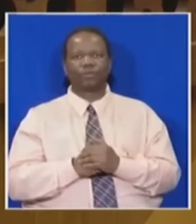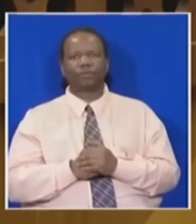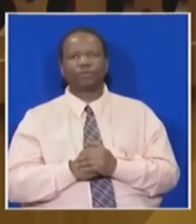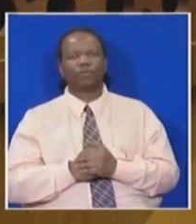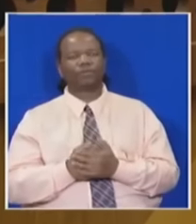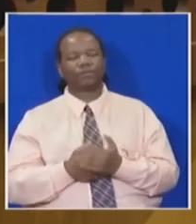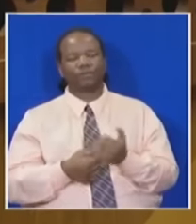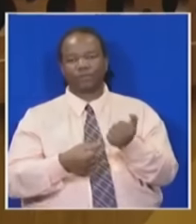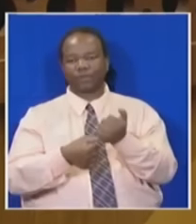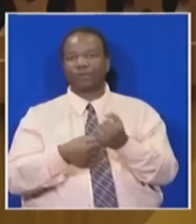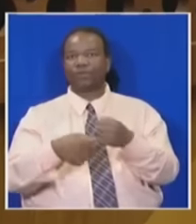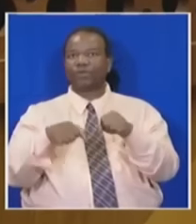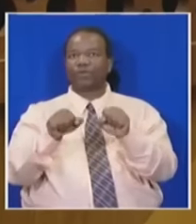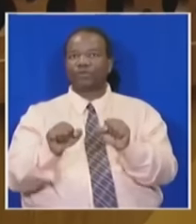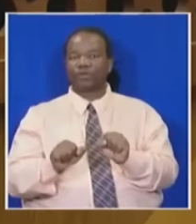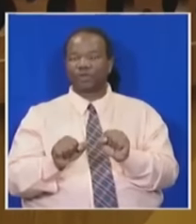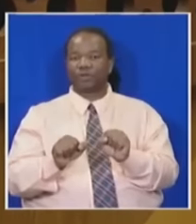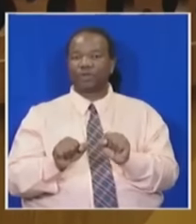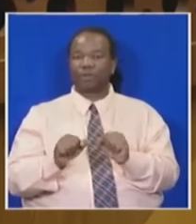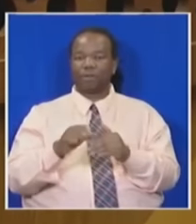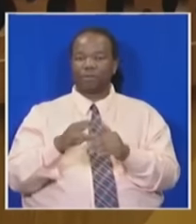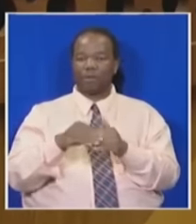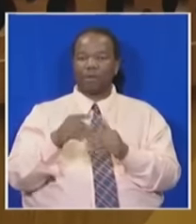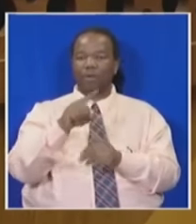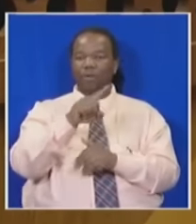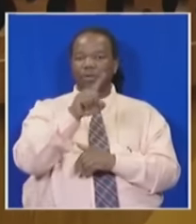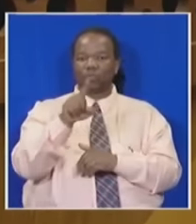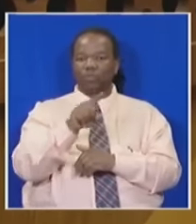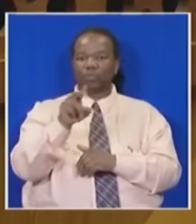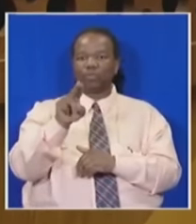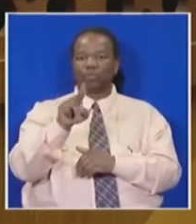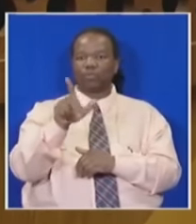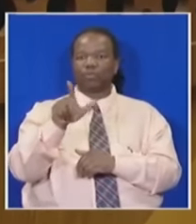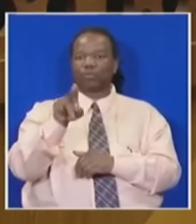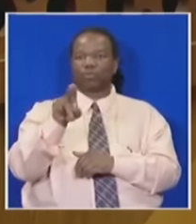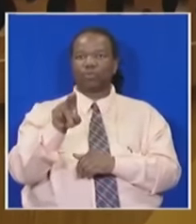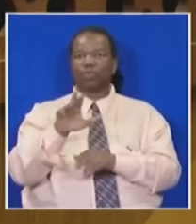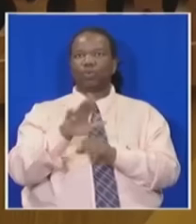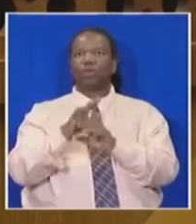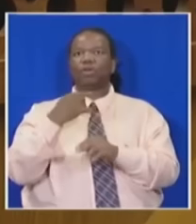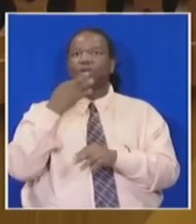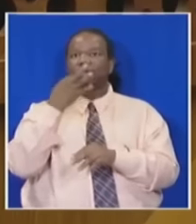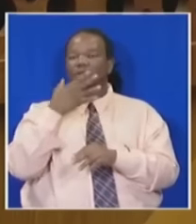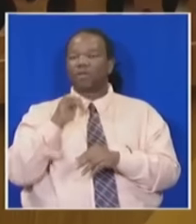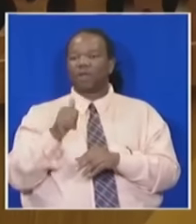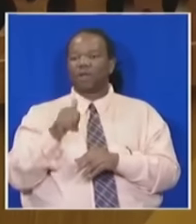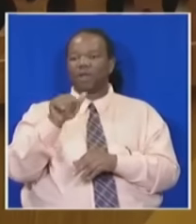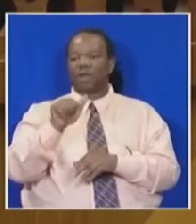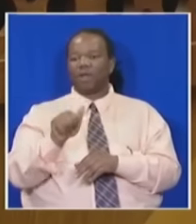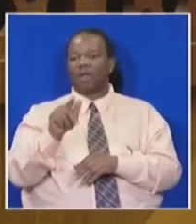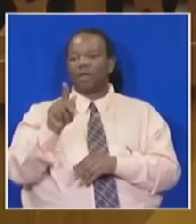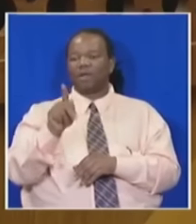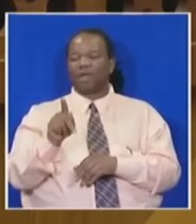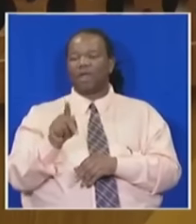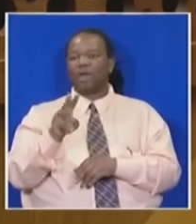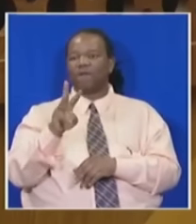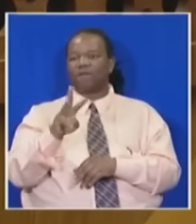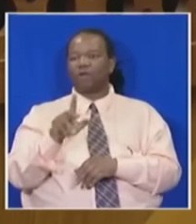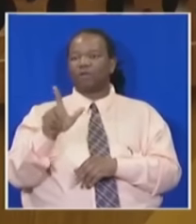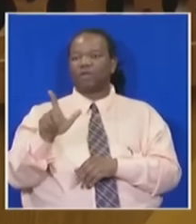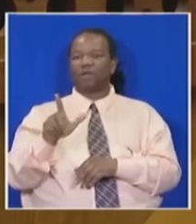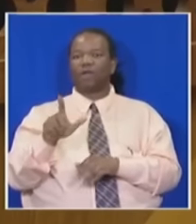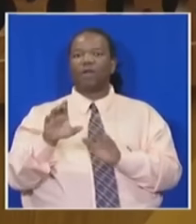Deputy Chair, the Honourable Zulu said that the ANC have replaced AK-47s for the Constitution. But what she didn't say